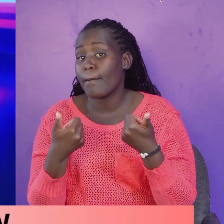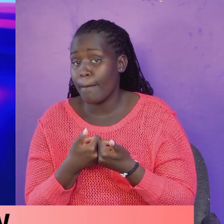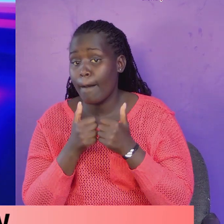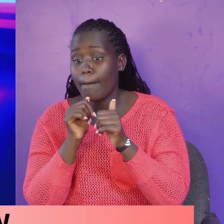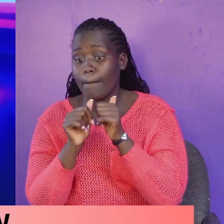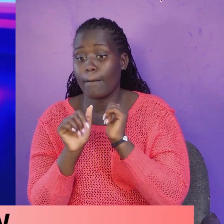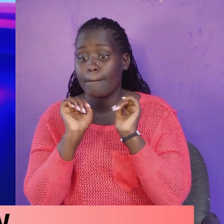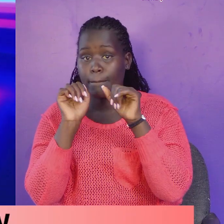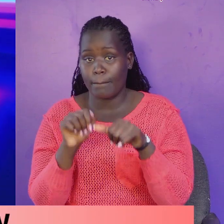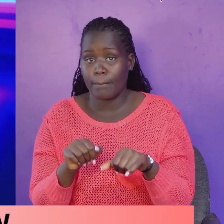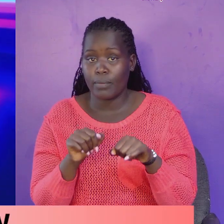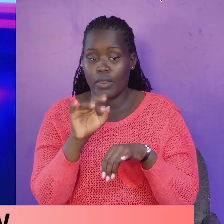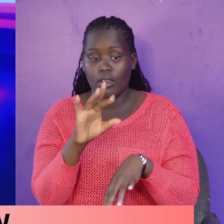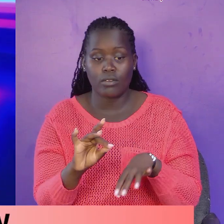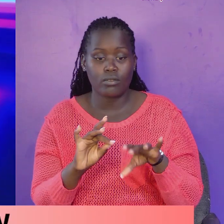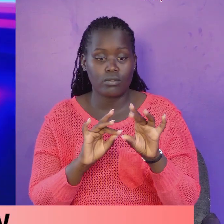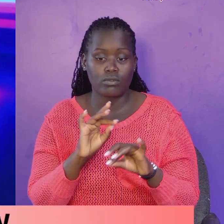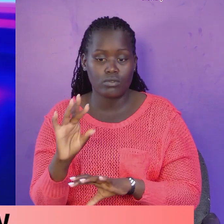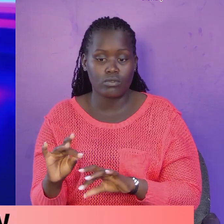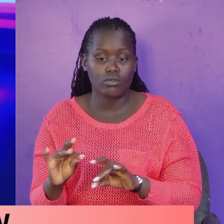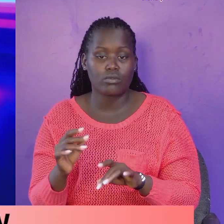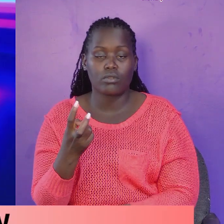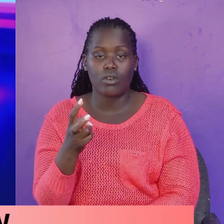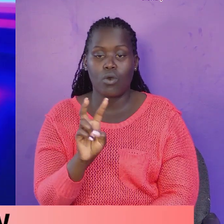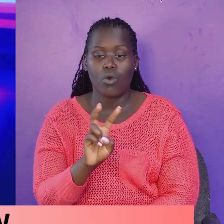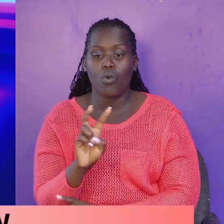can just choose to watch and